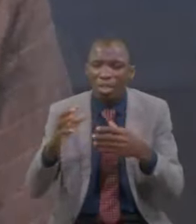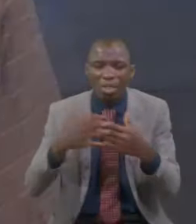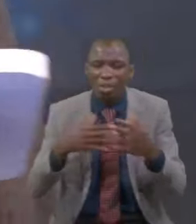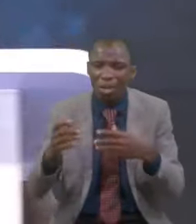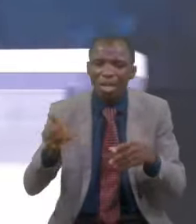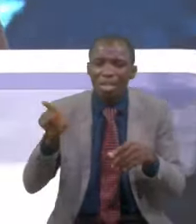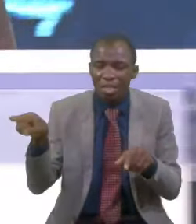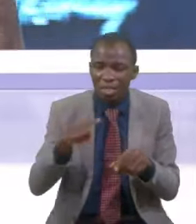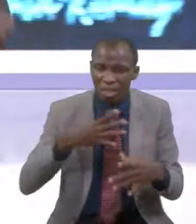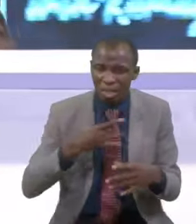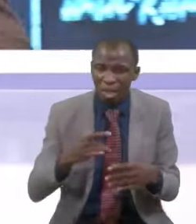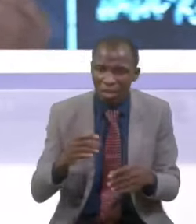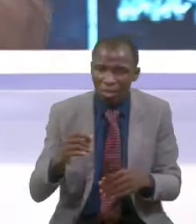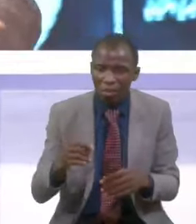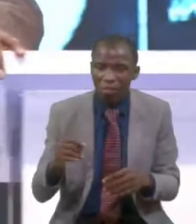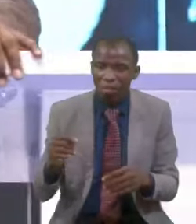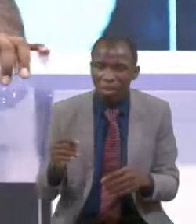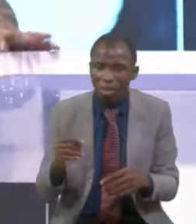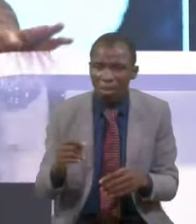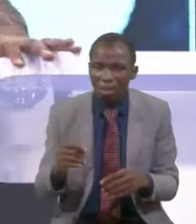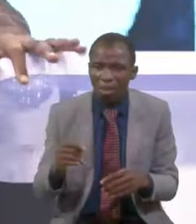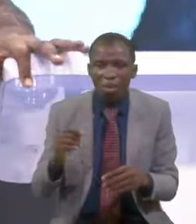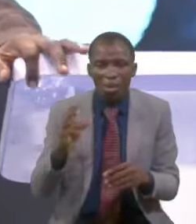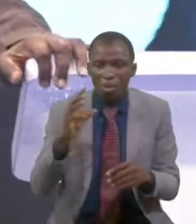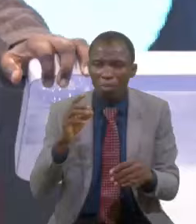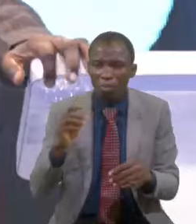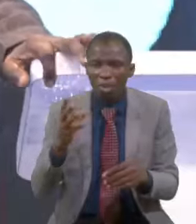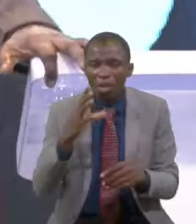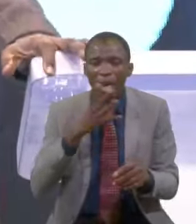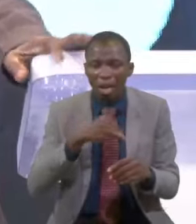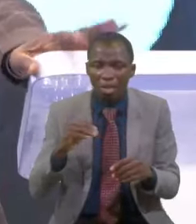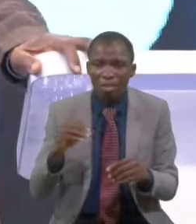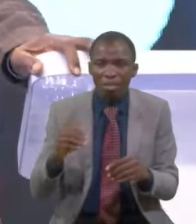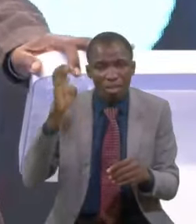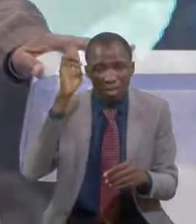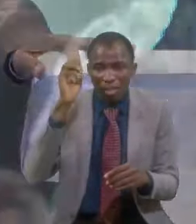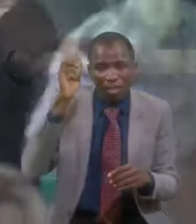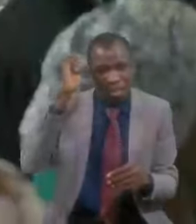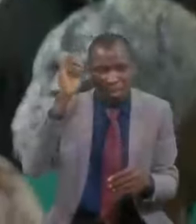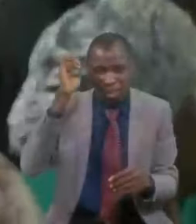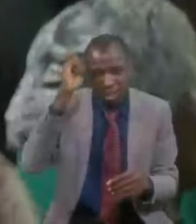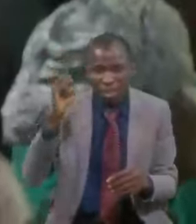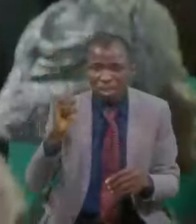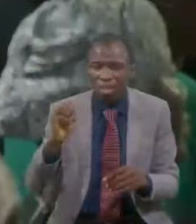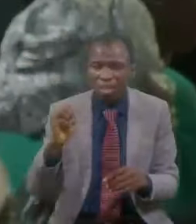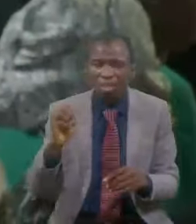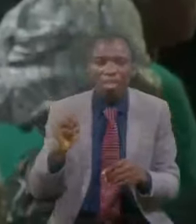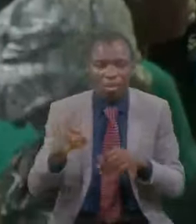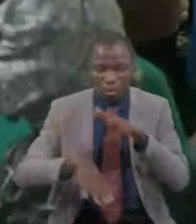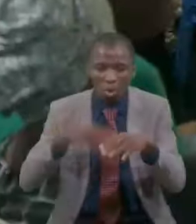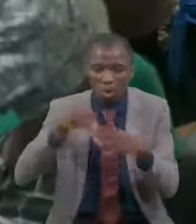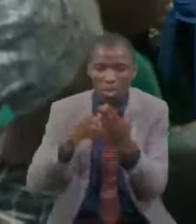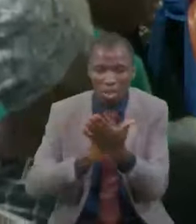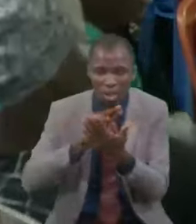now walked in righteousness, following after the Lord. And the Lord